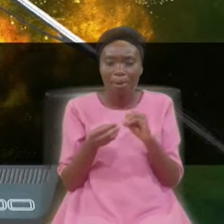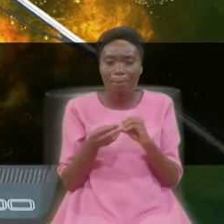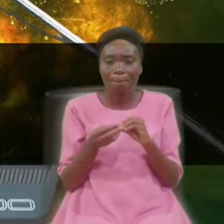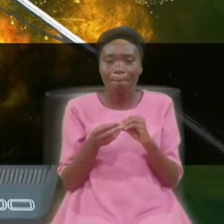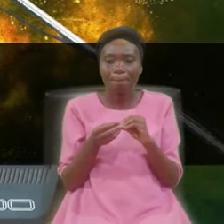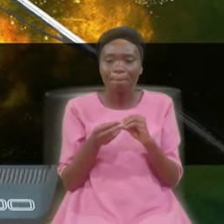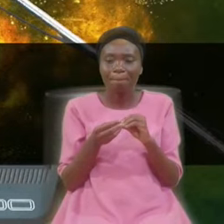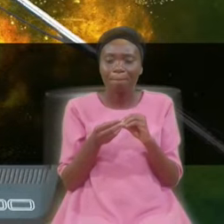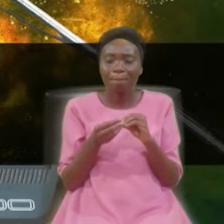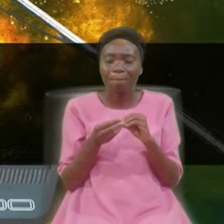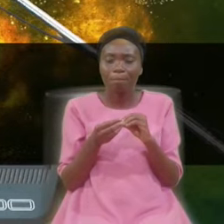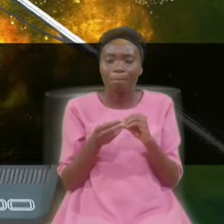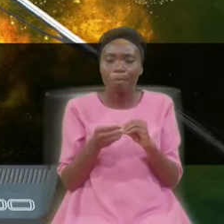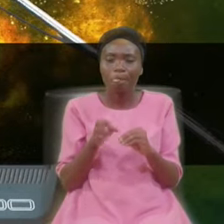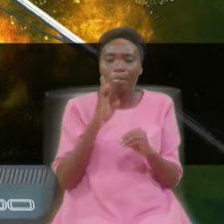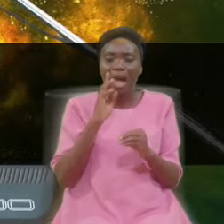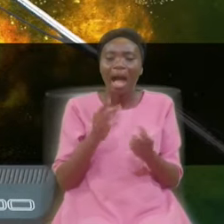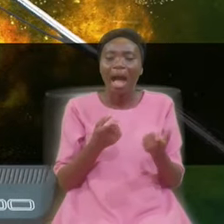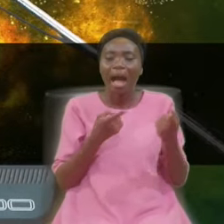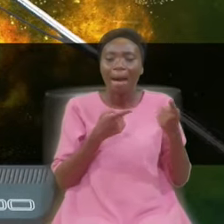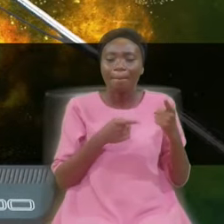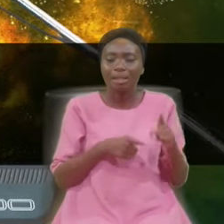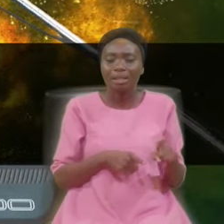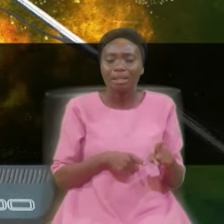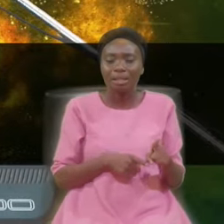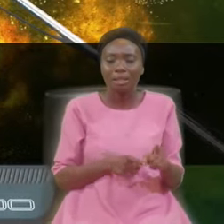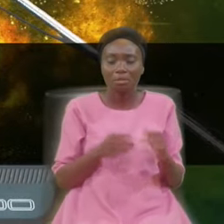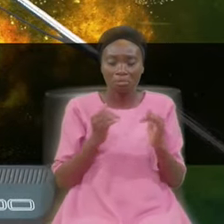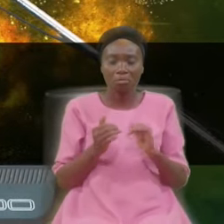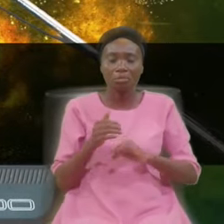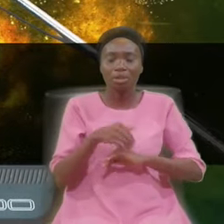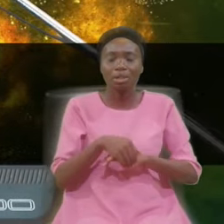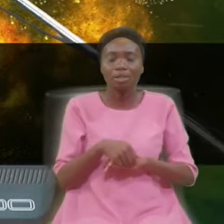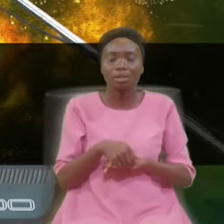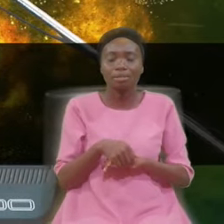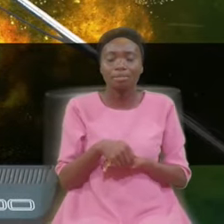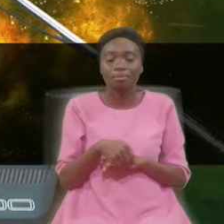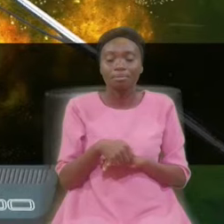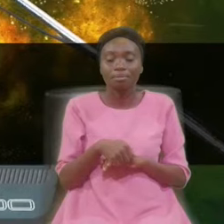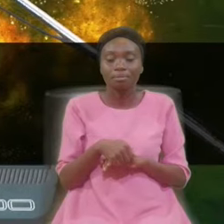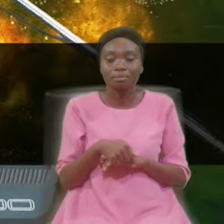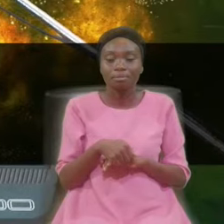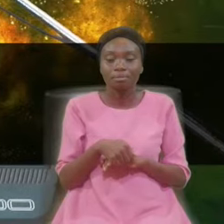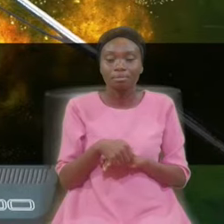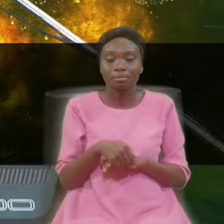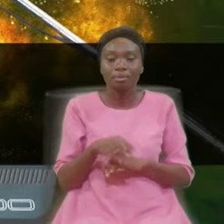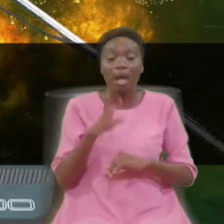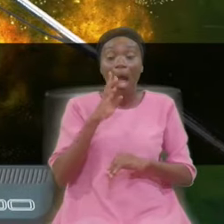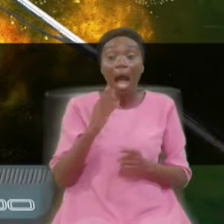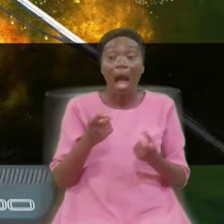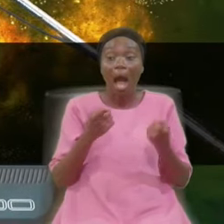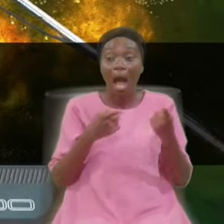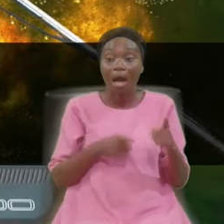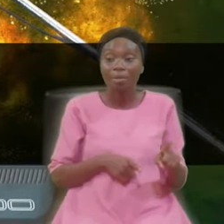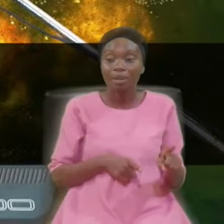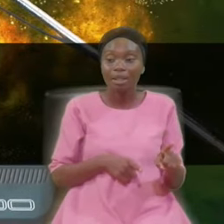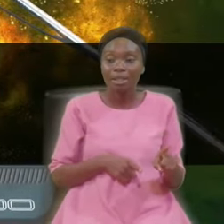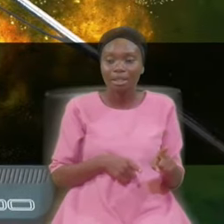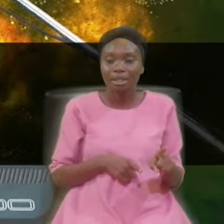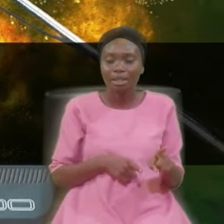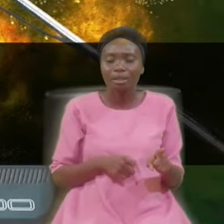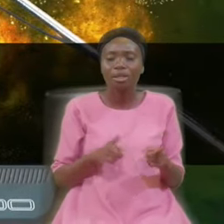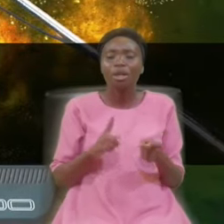number are happening tonight. Are